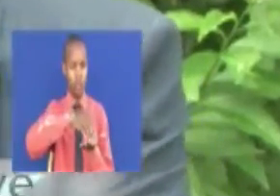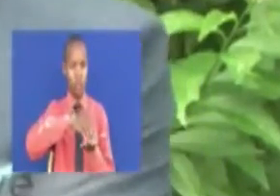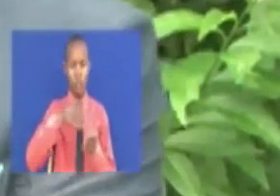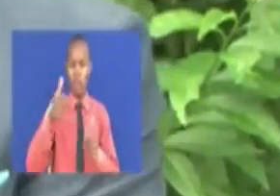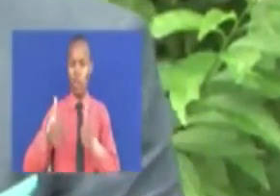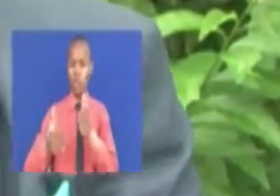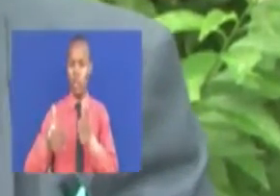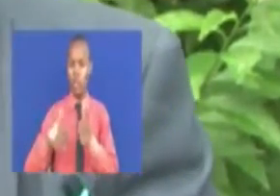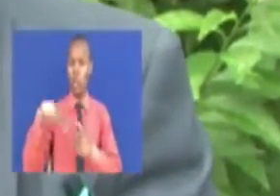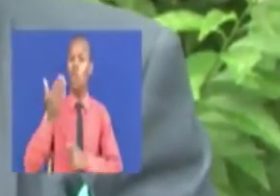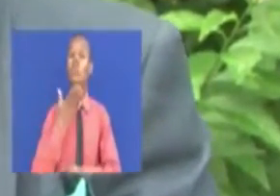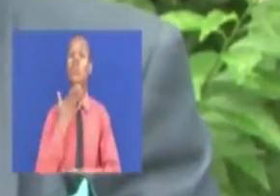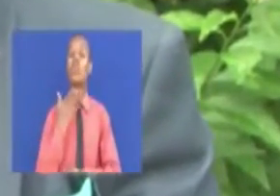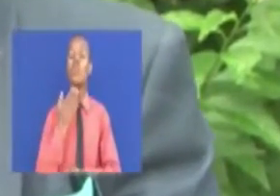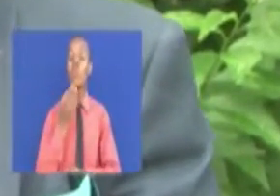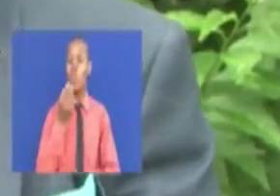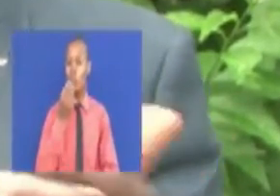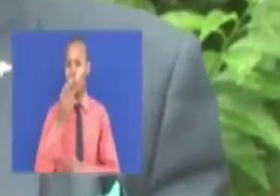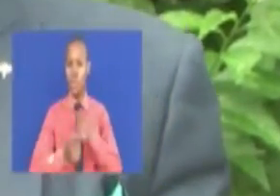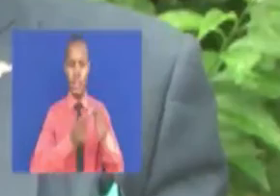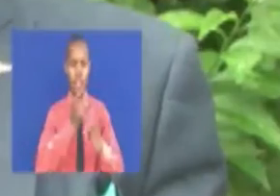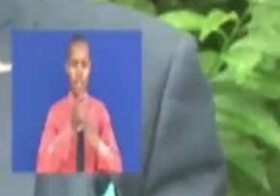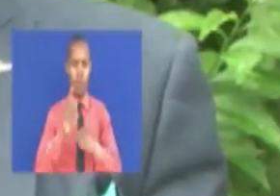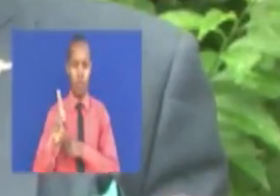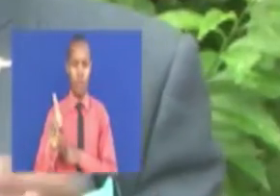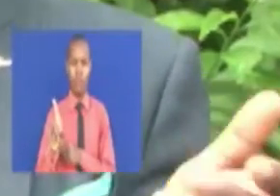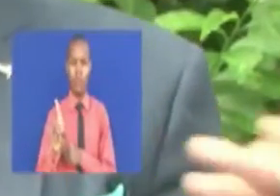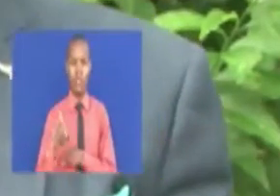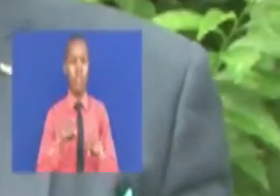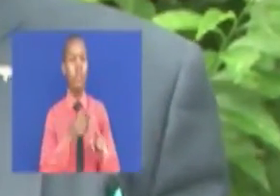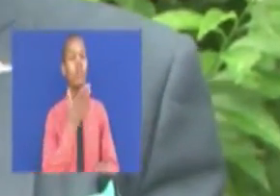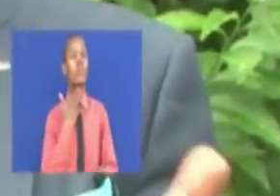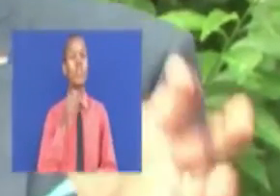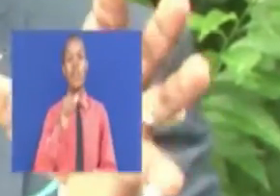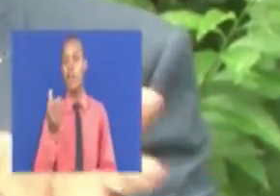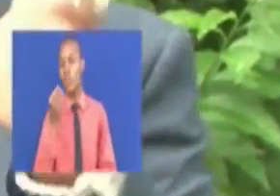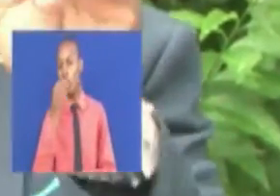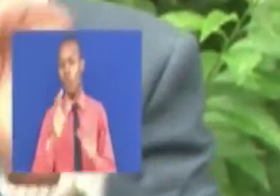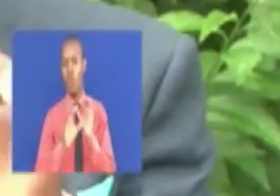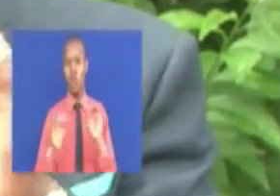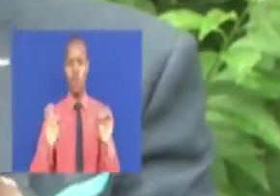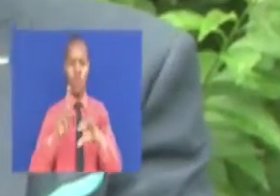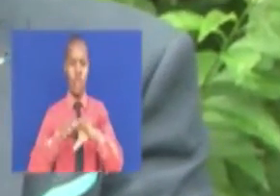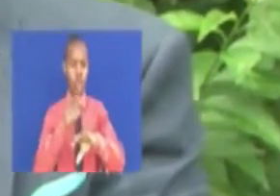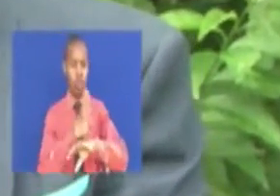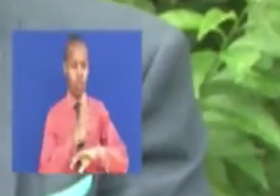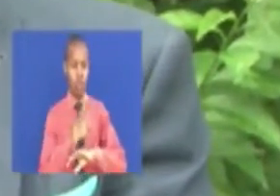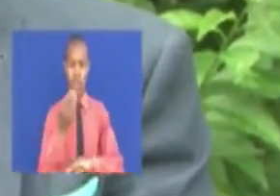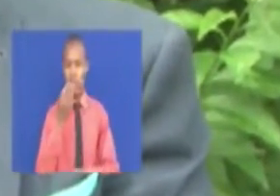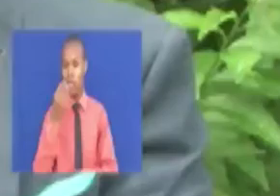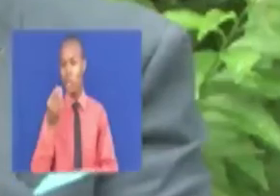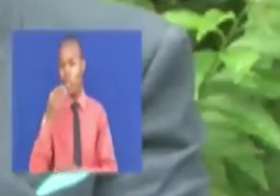to one type of food and doesn't like another type of food once they are used to a certain type of